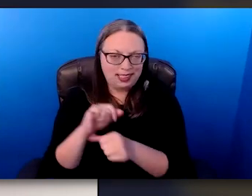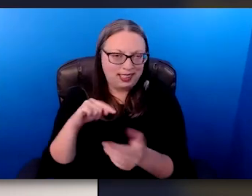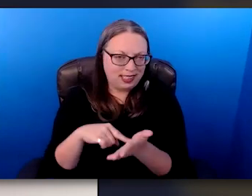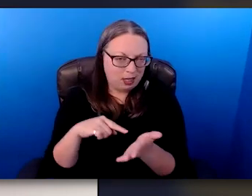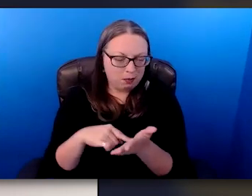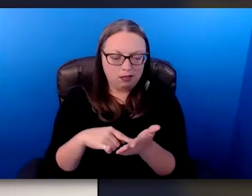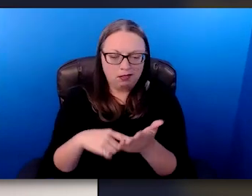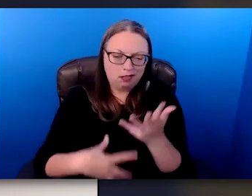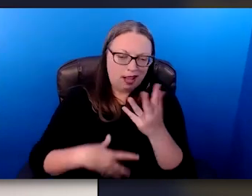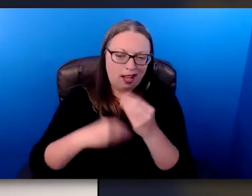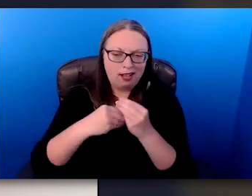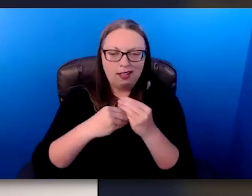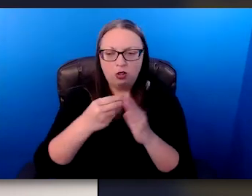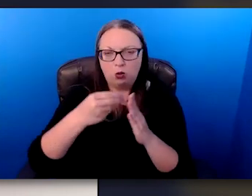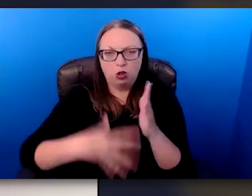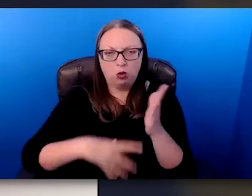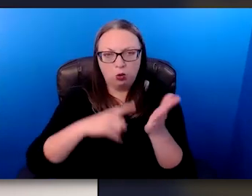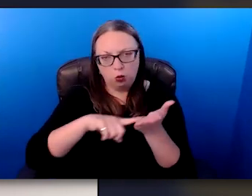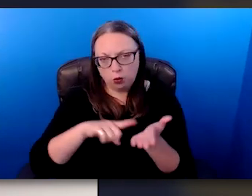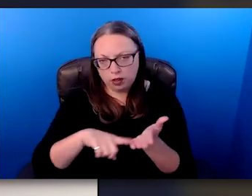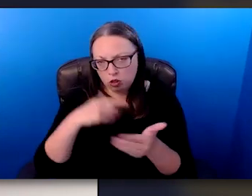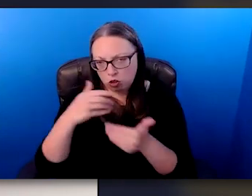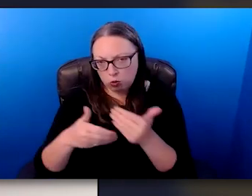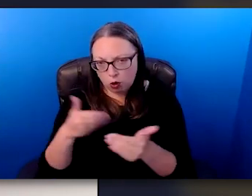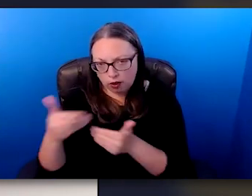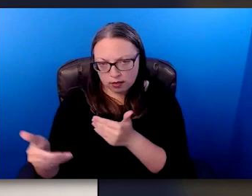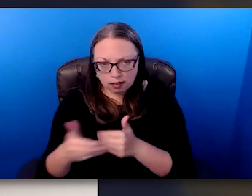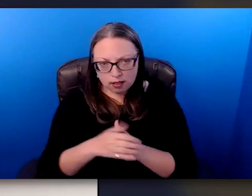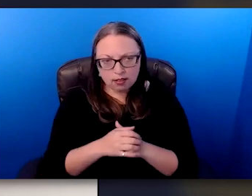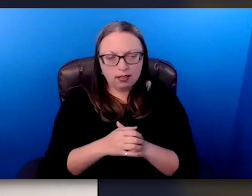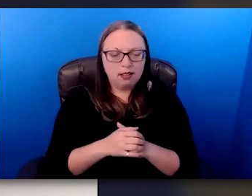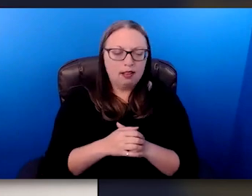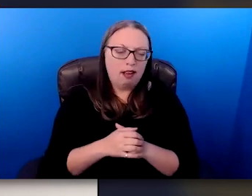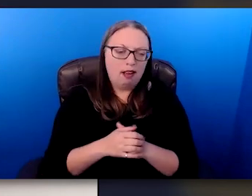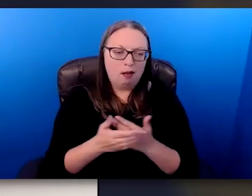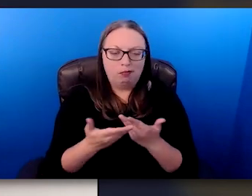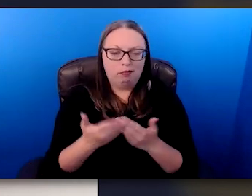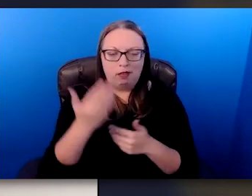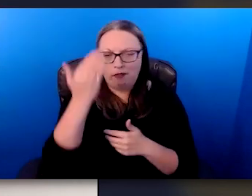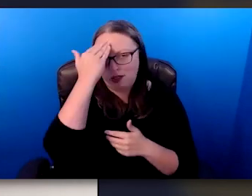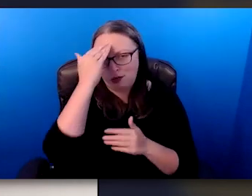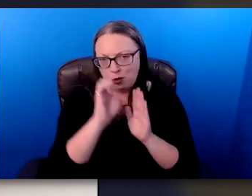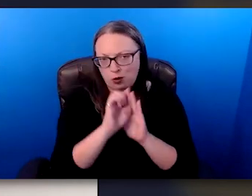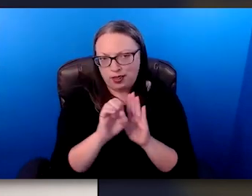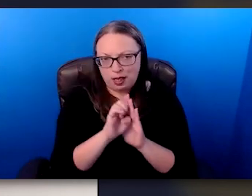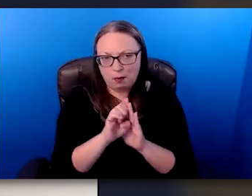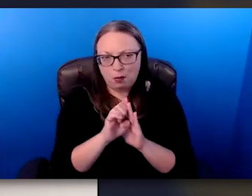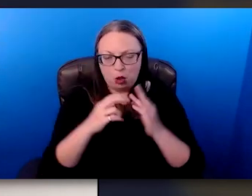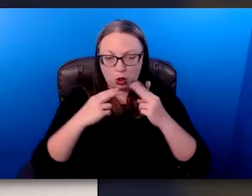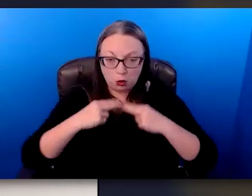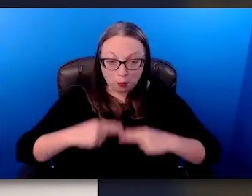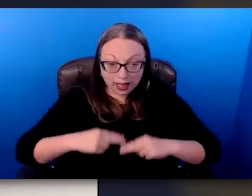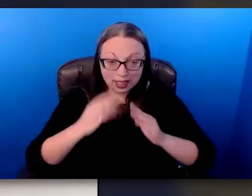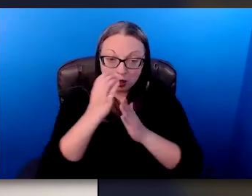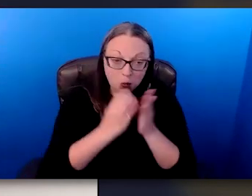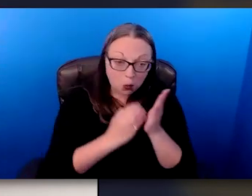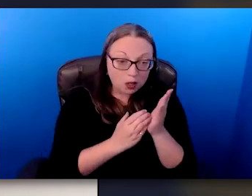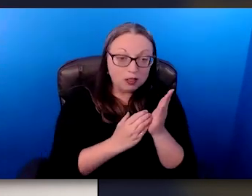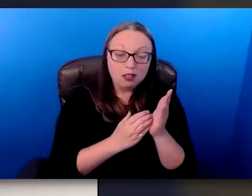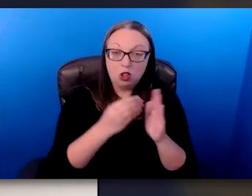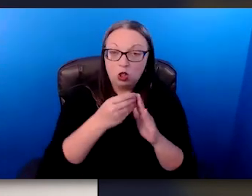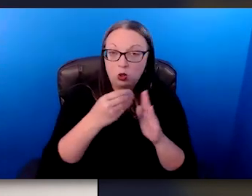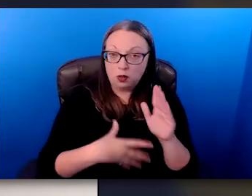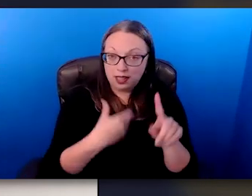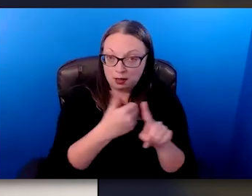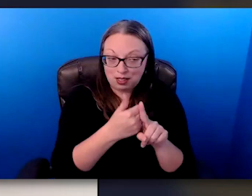process for a course. So I'm thinking here about, and this will probably be a familiar example to you, a humanities course in which students are encouraged to kind